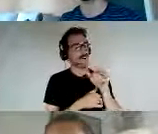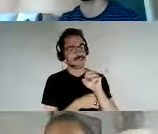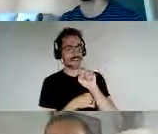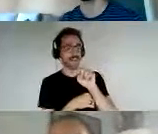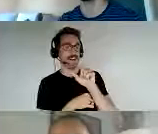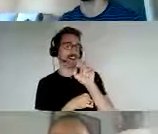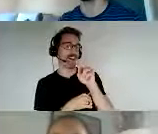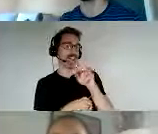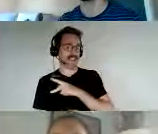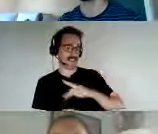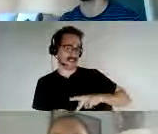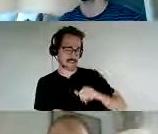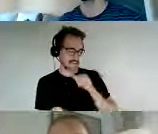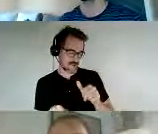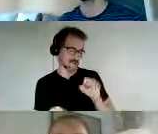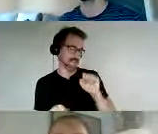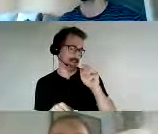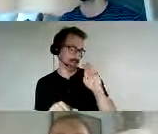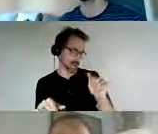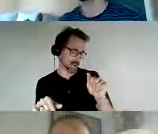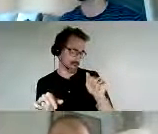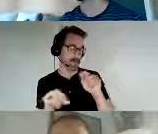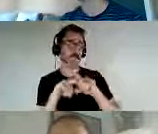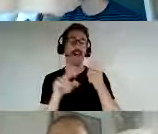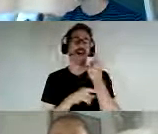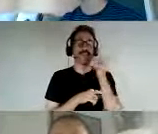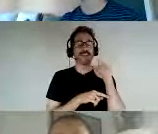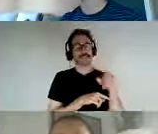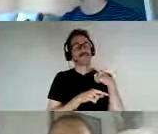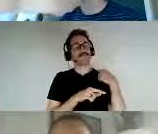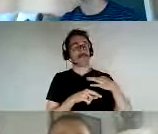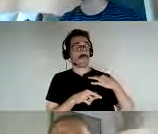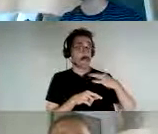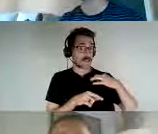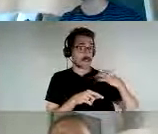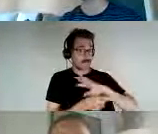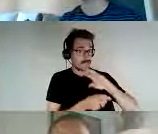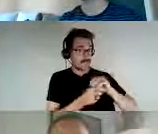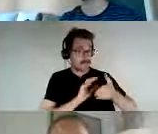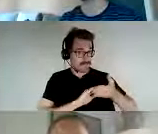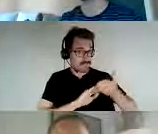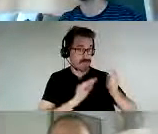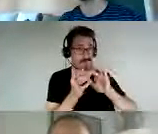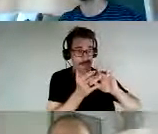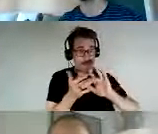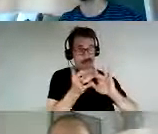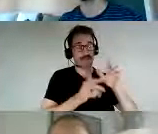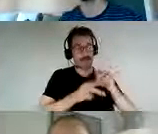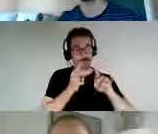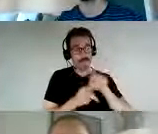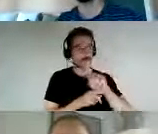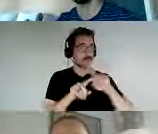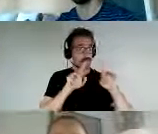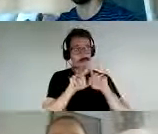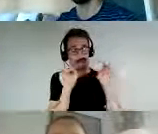relatives. It is a network of volunteer-run, it's a volunteer-run network of people and organizations